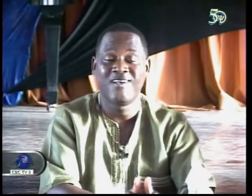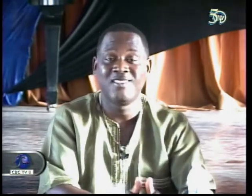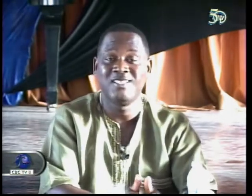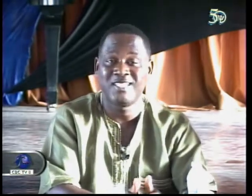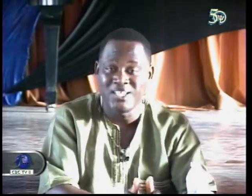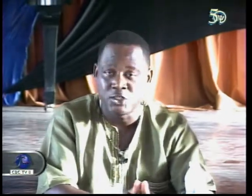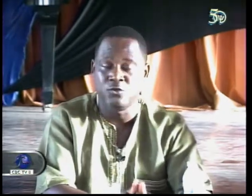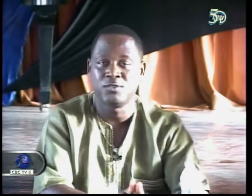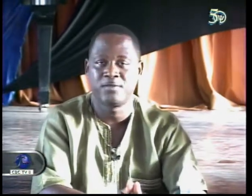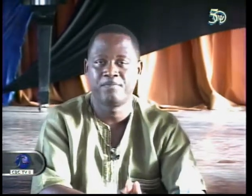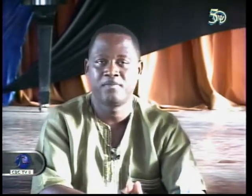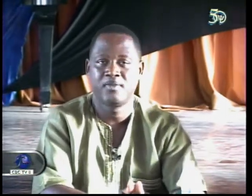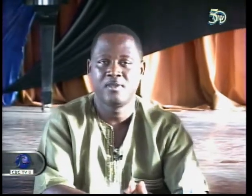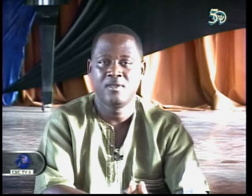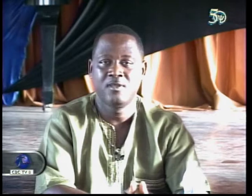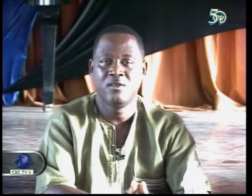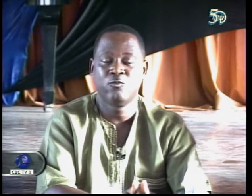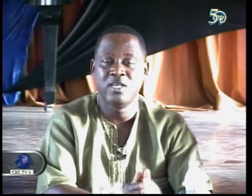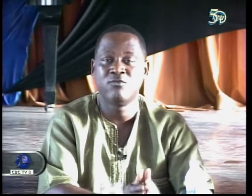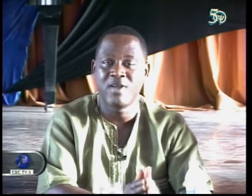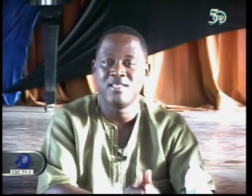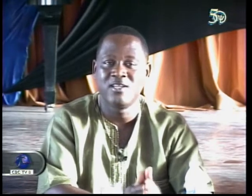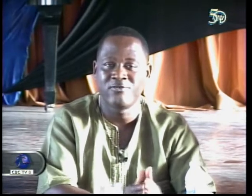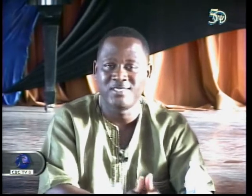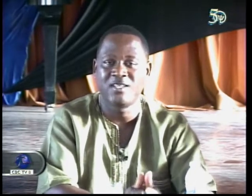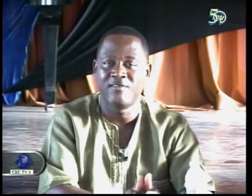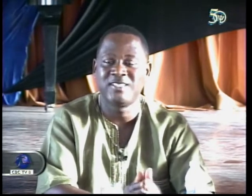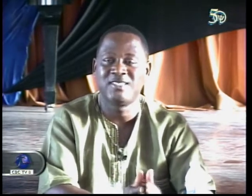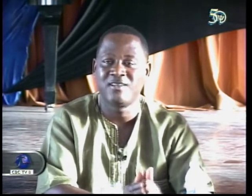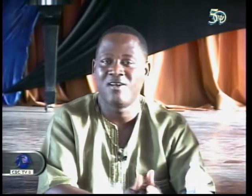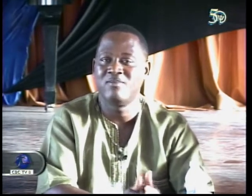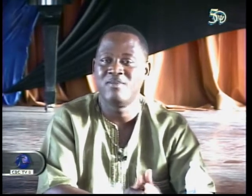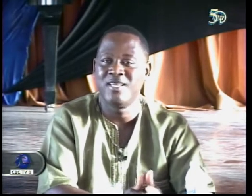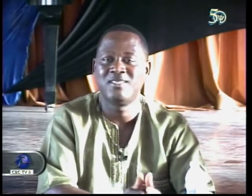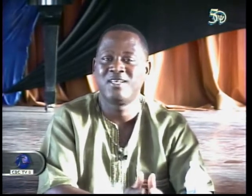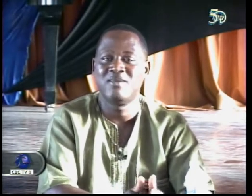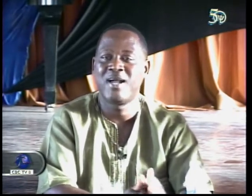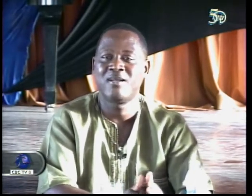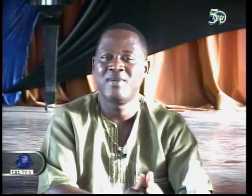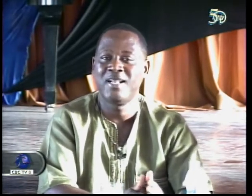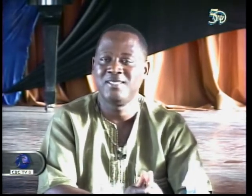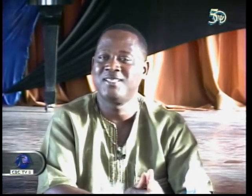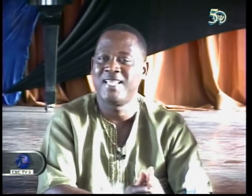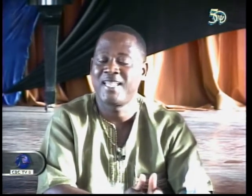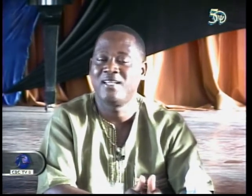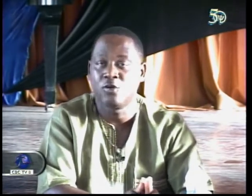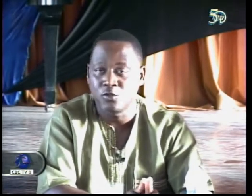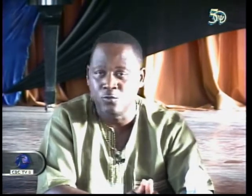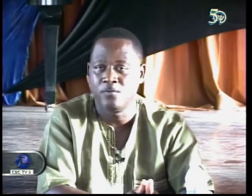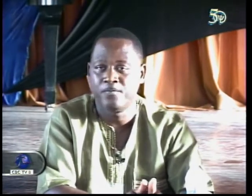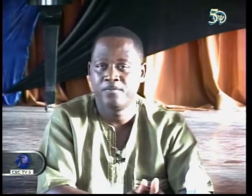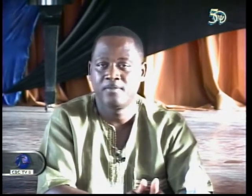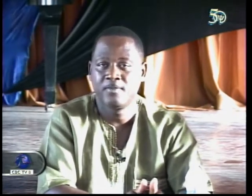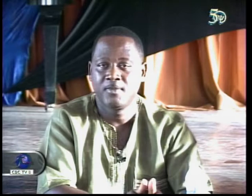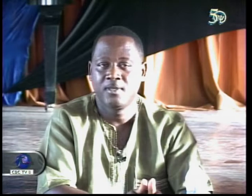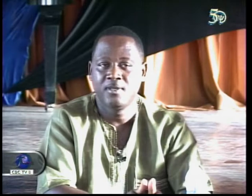most on these issues, we run the risk of this economy being turned back by at least a decade or